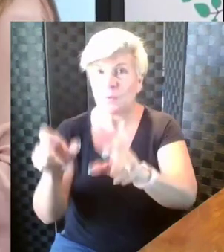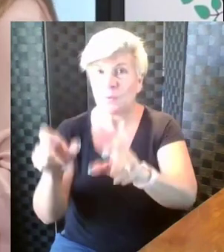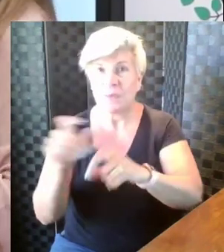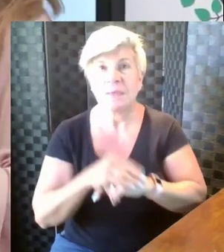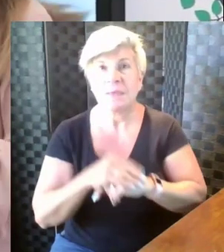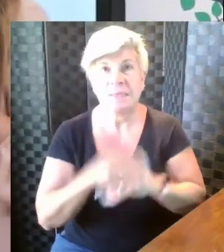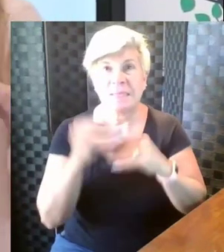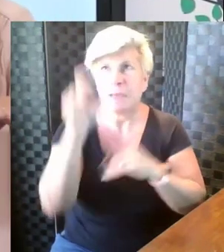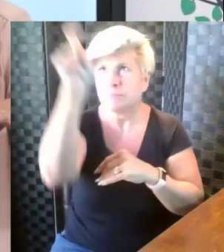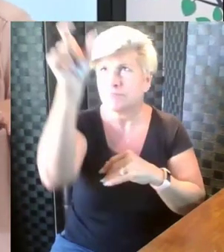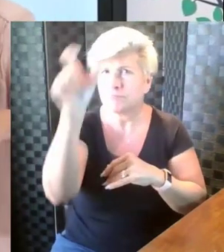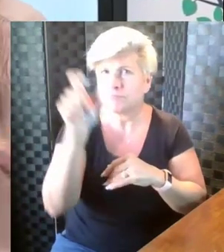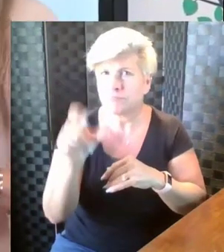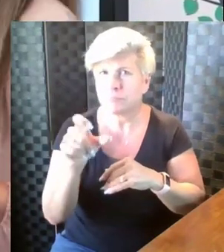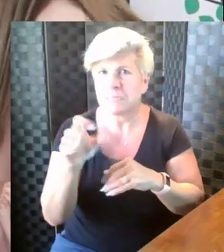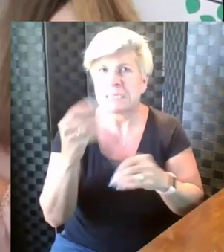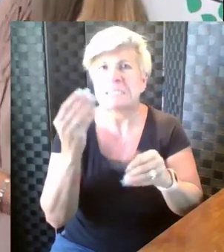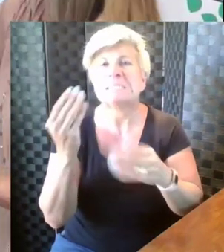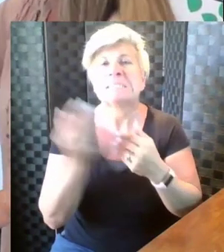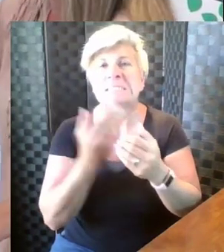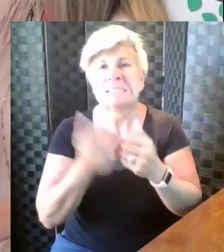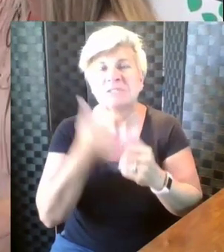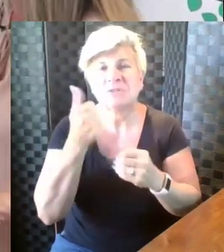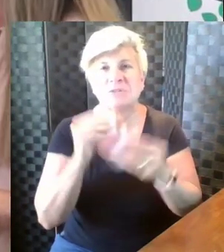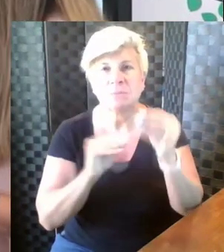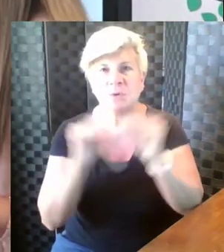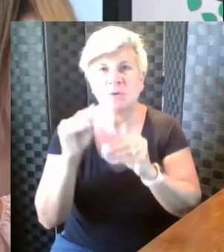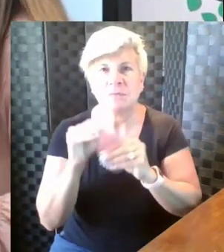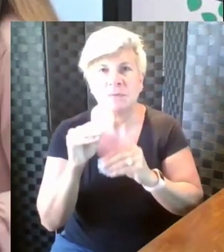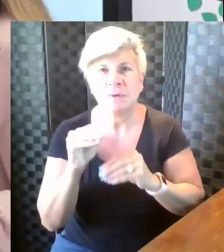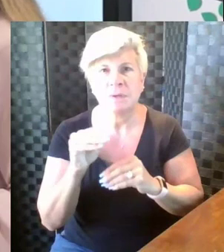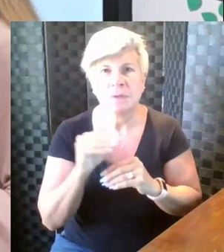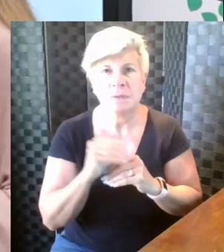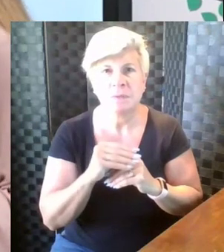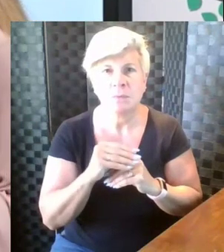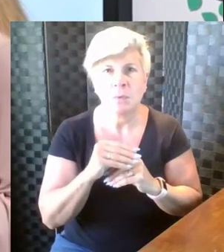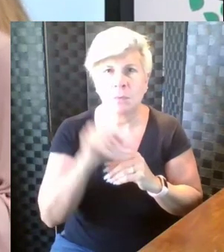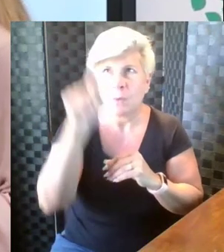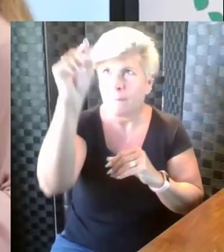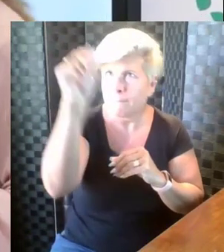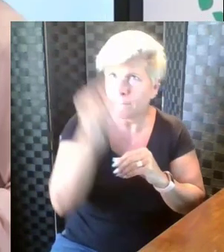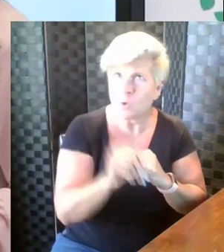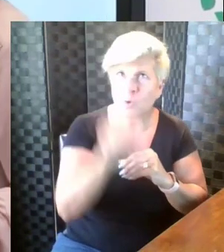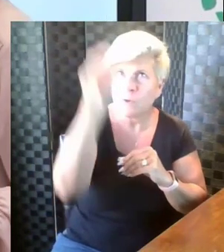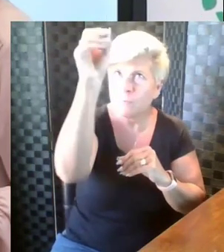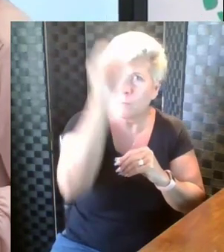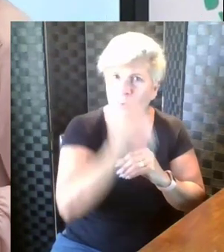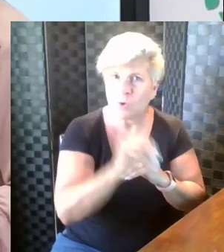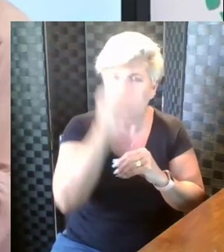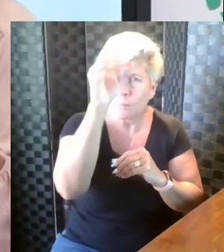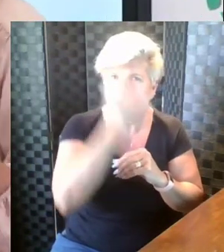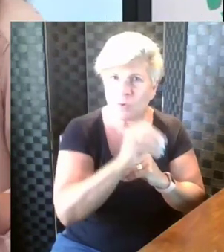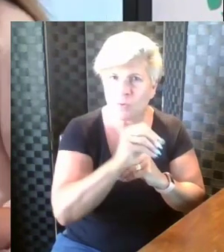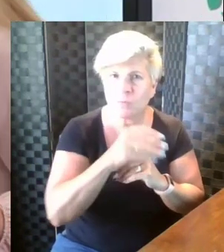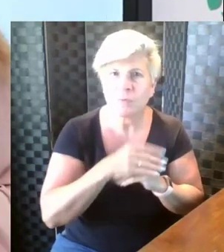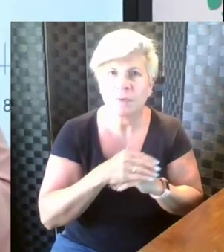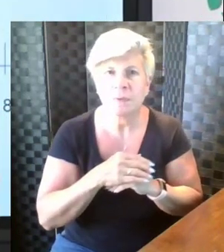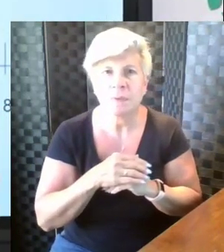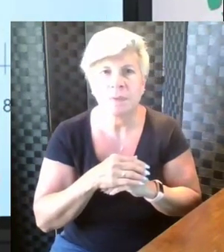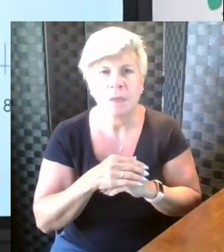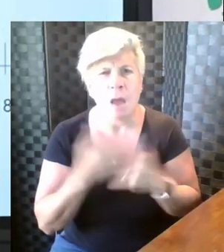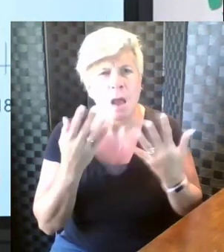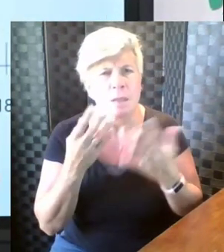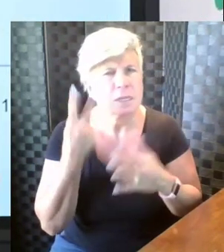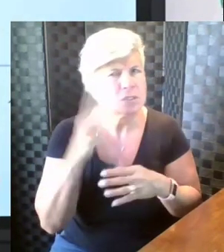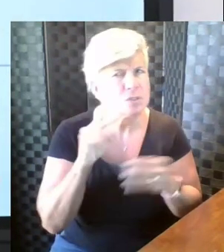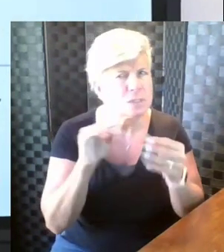they're stacked and easier to move. So we're going to slide these bears down to the 8 on our number line. And let's take a second to